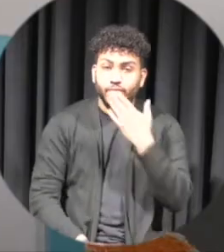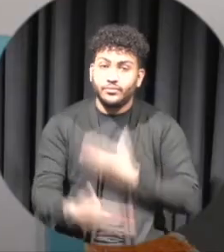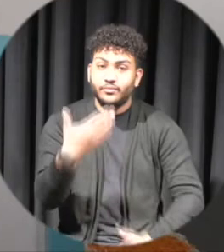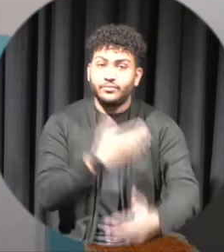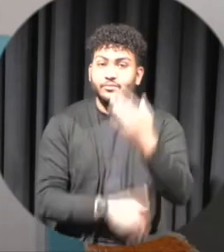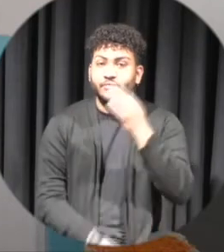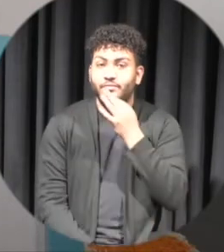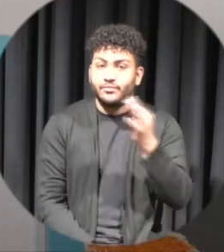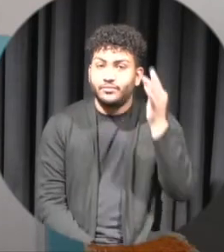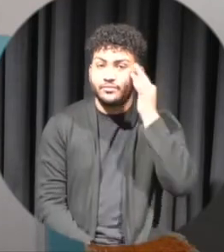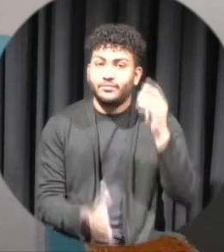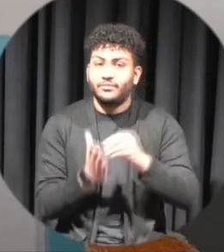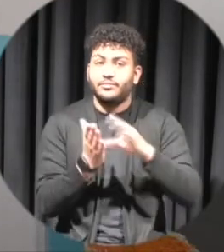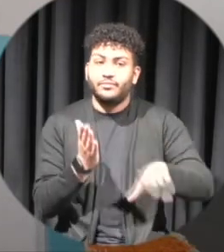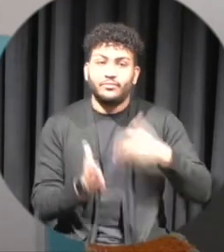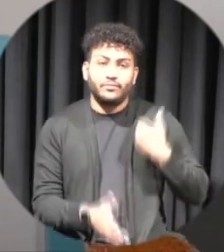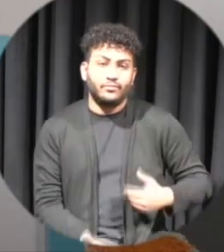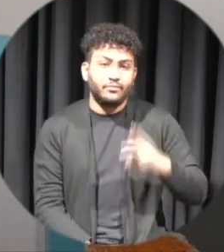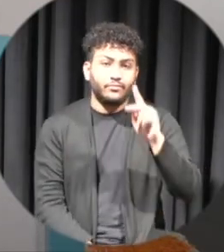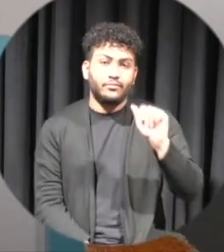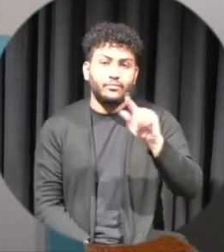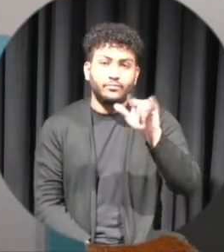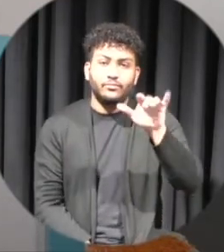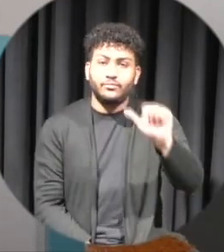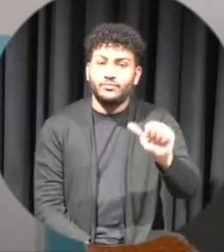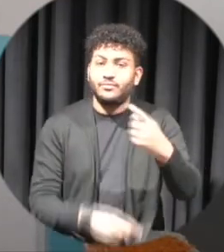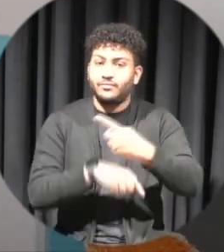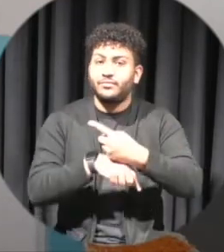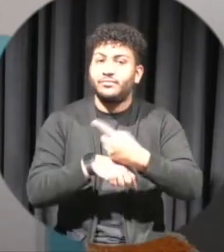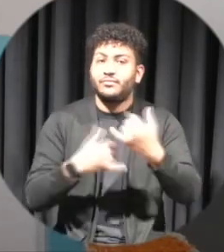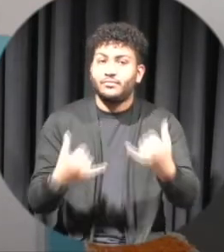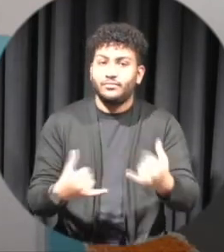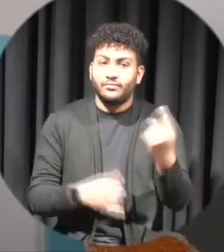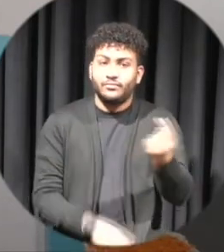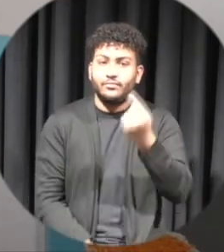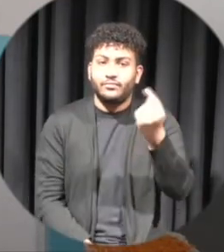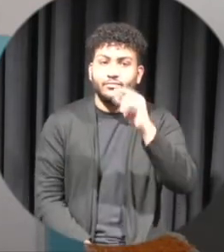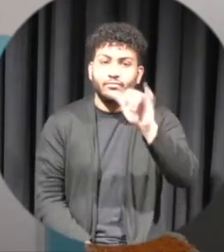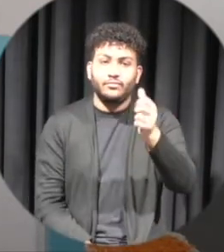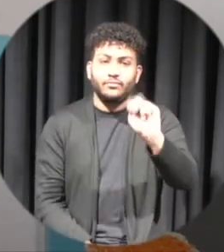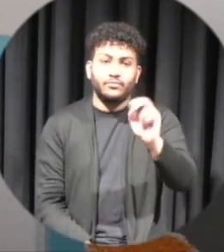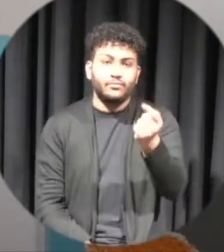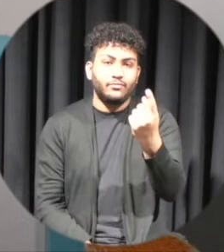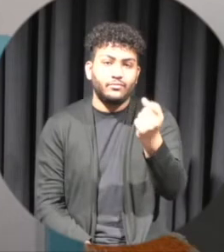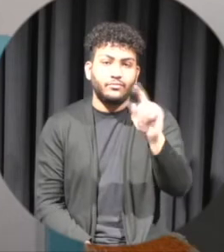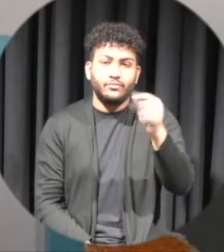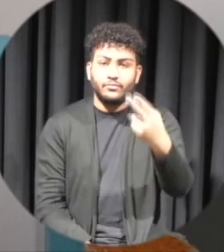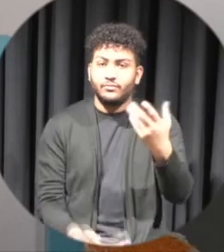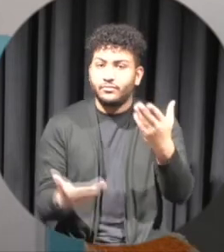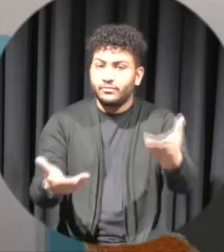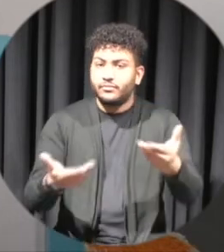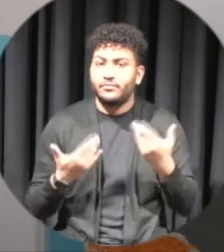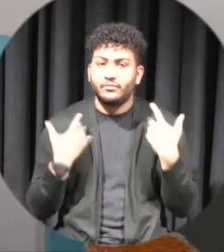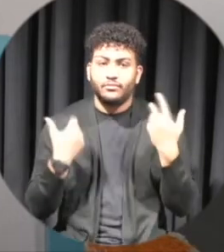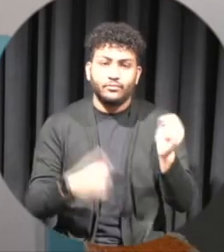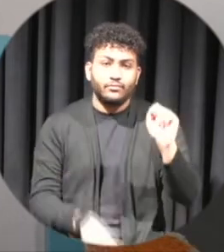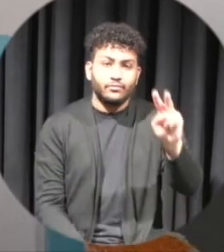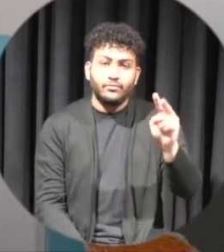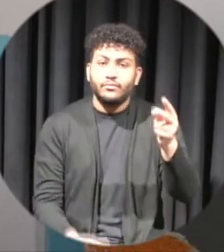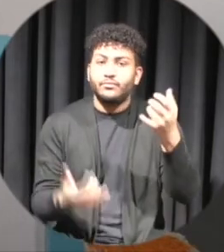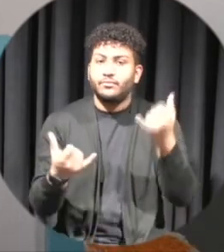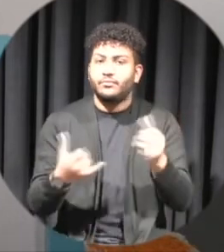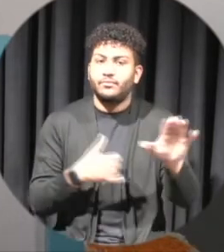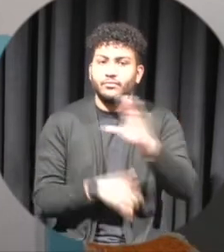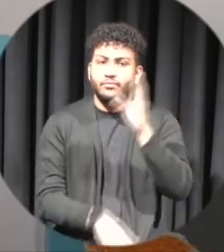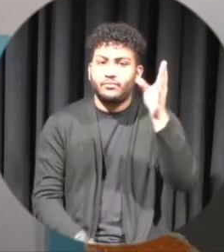Good morning, Braves. I'm Kalea, and today is Tuesday, January 11th. Welcome to Brave TV News. Now, here are your anchors